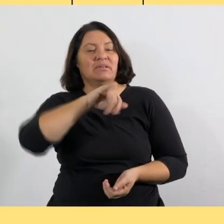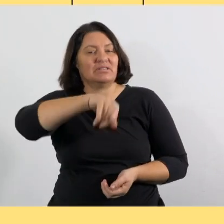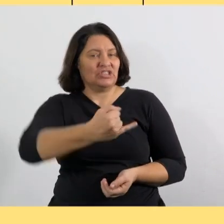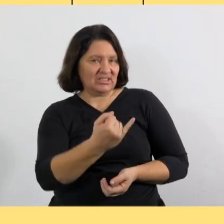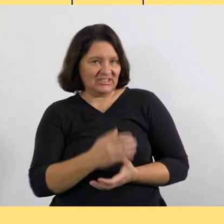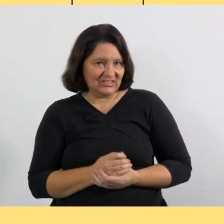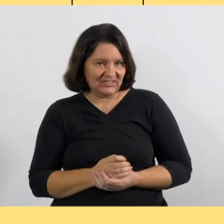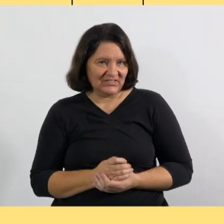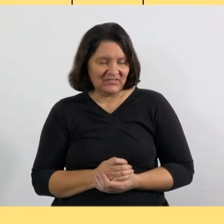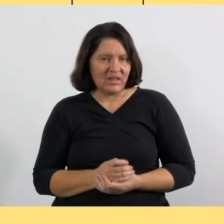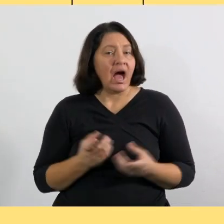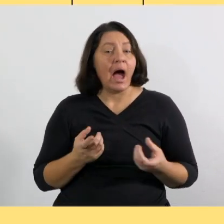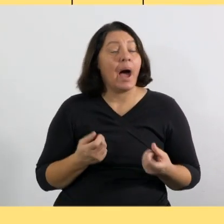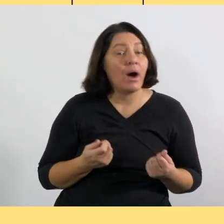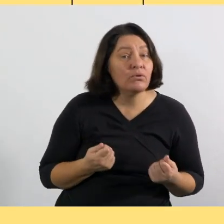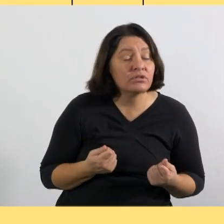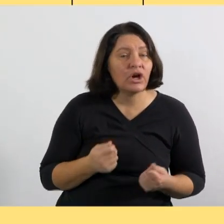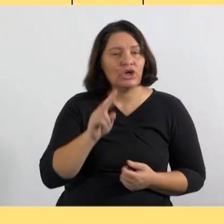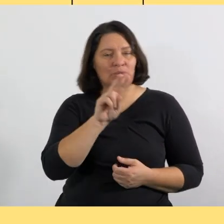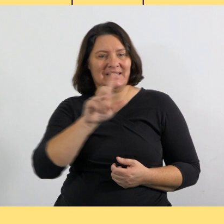journal. And what is the amount?